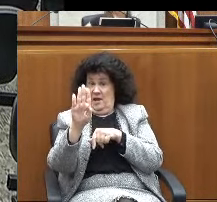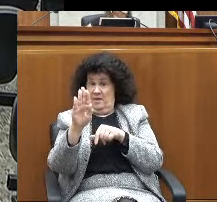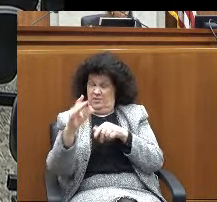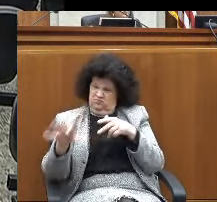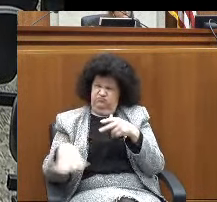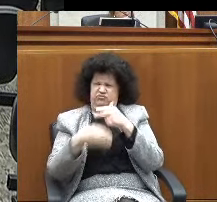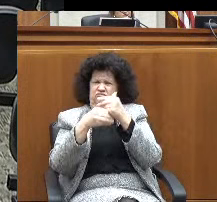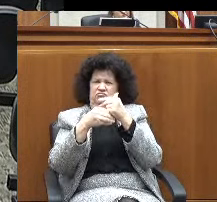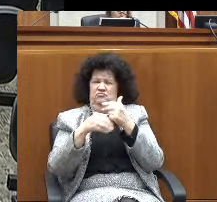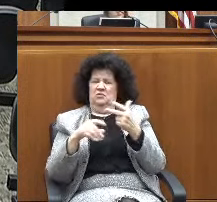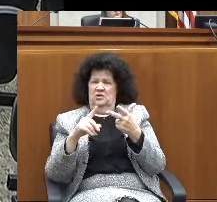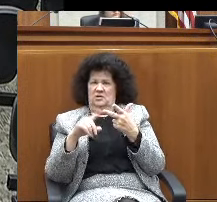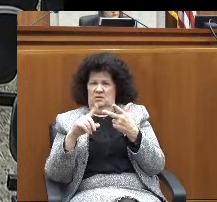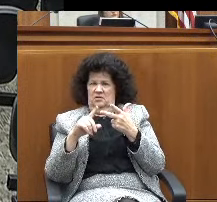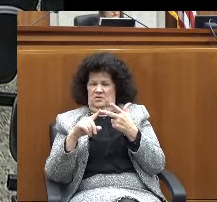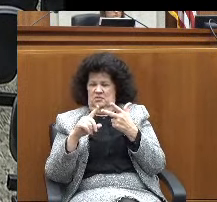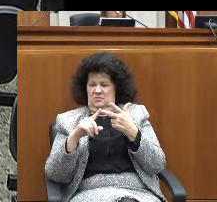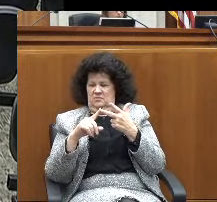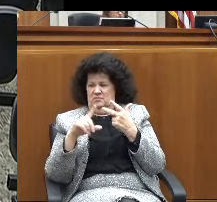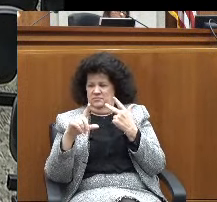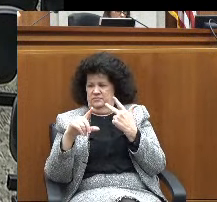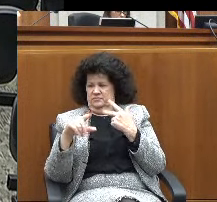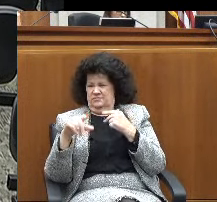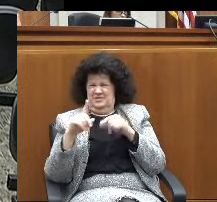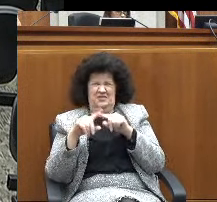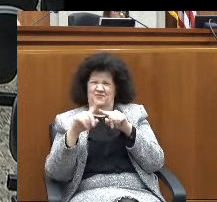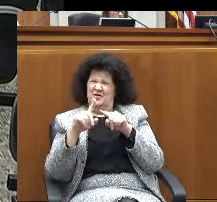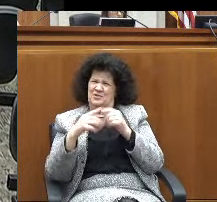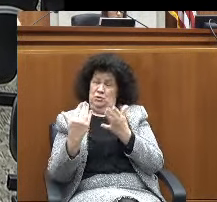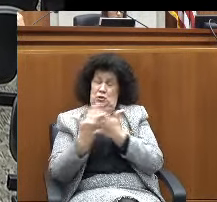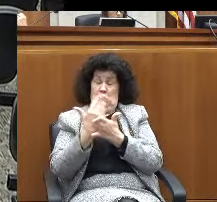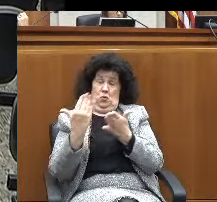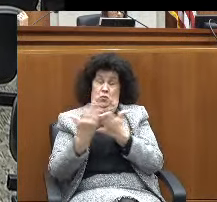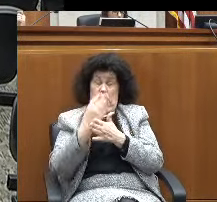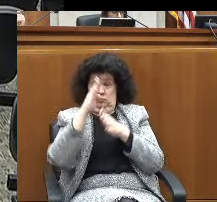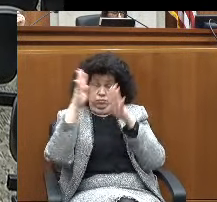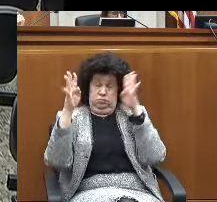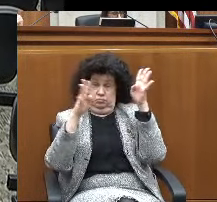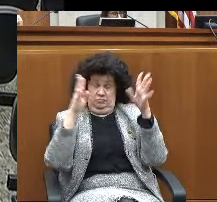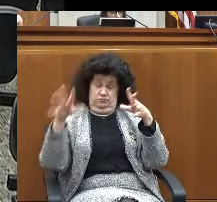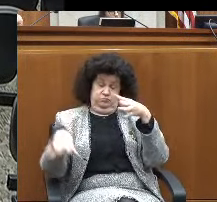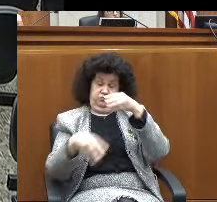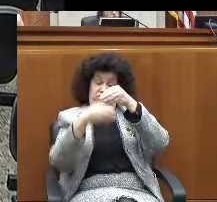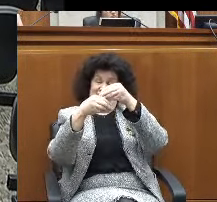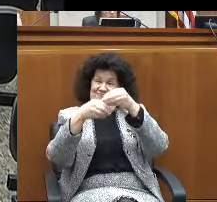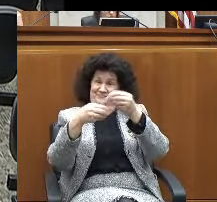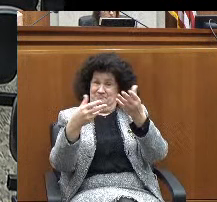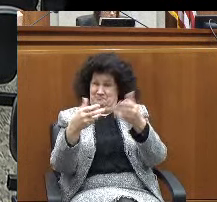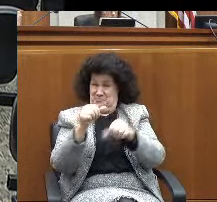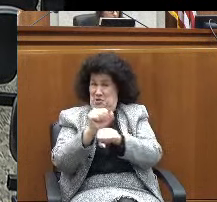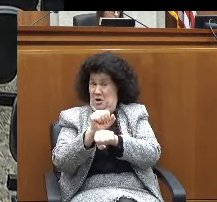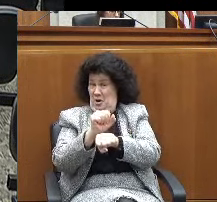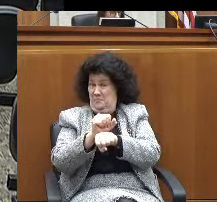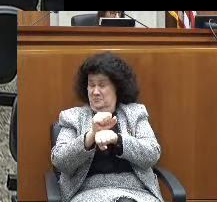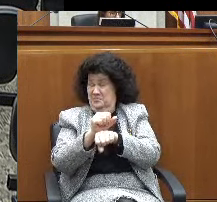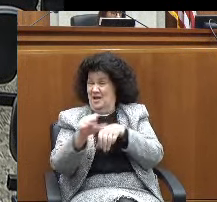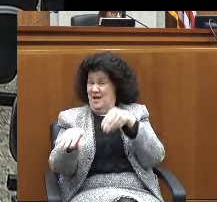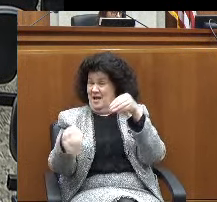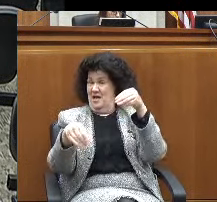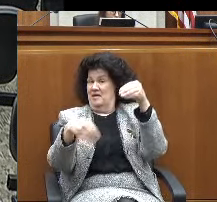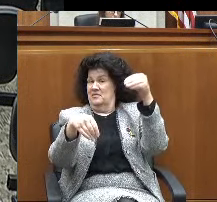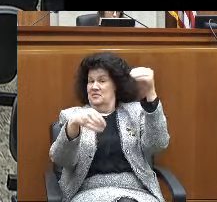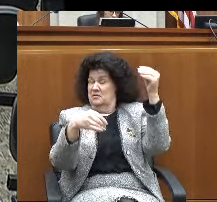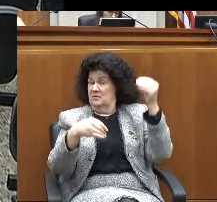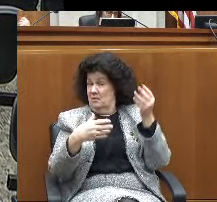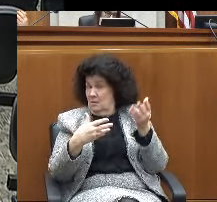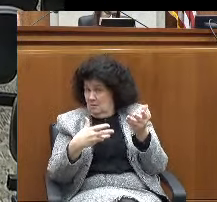added positions we didn't have 10, 12 years ago. And one of the reasons, we keep